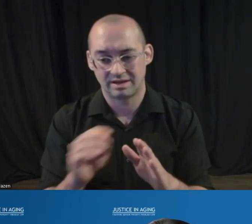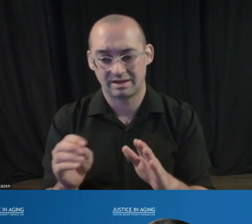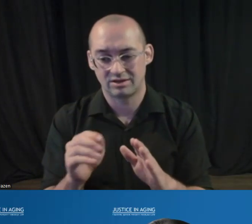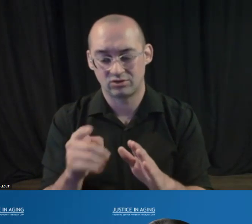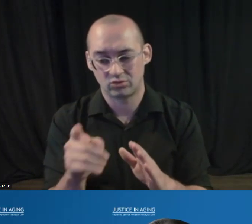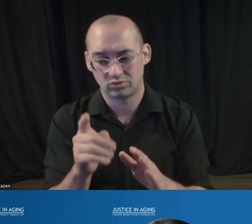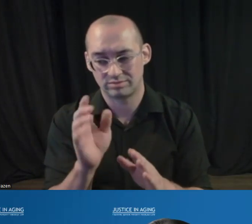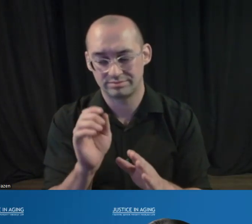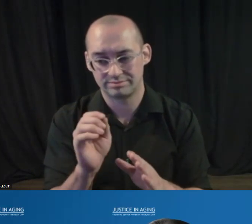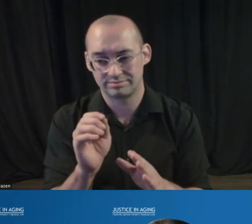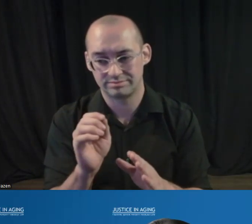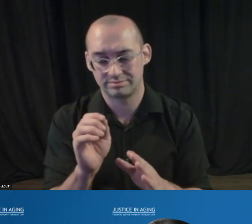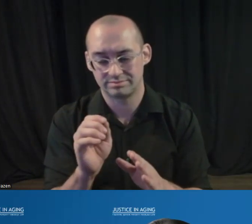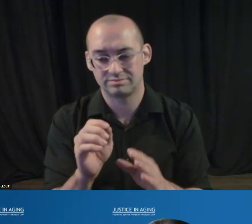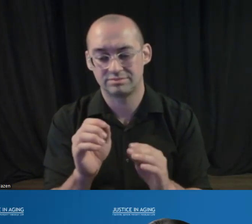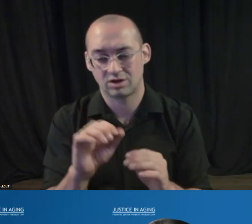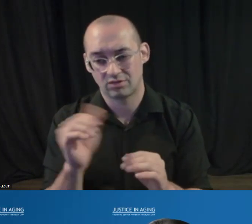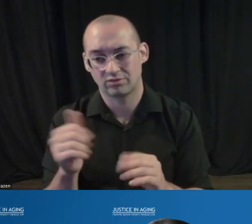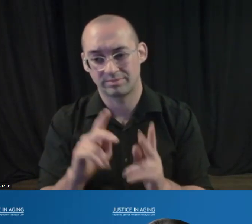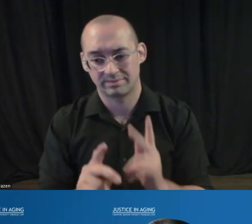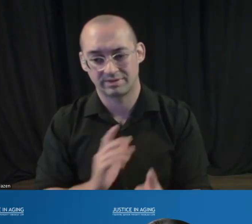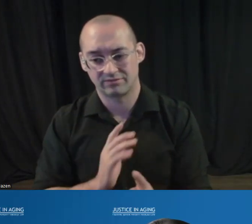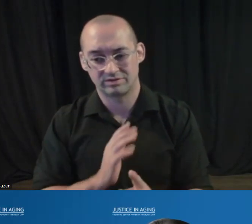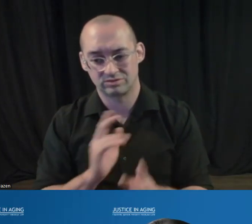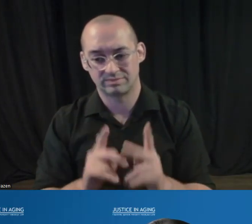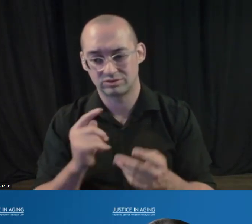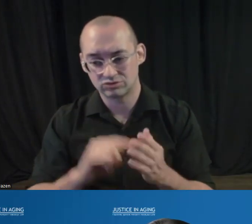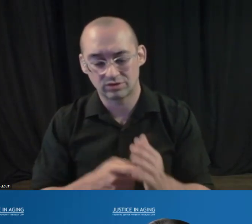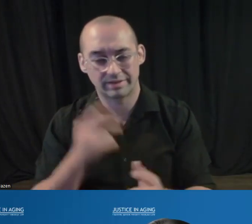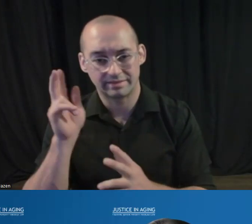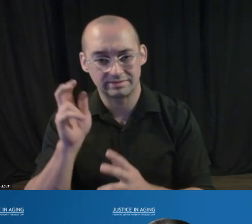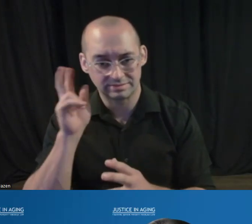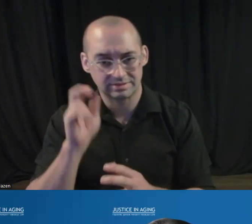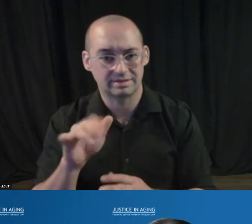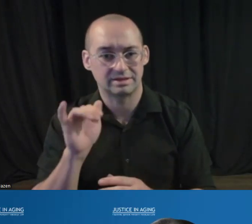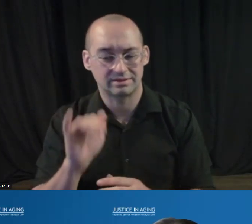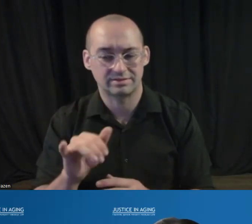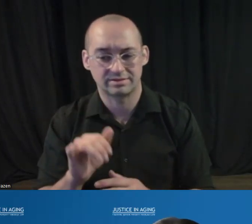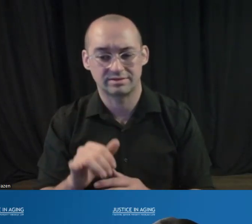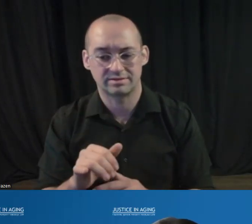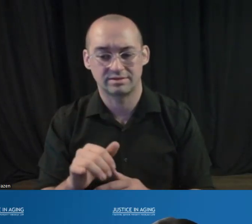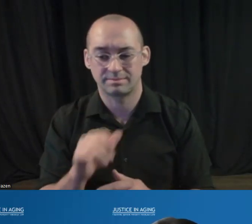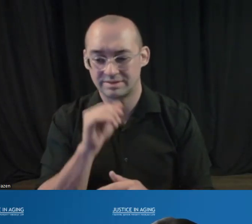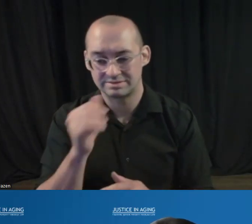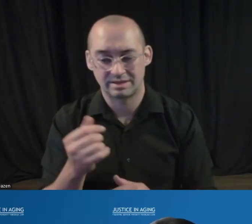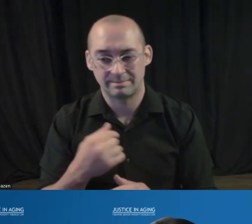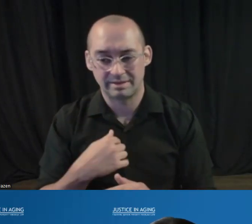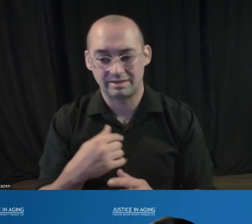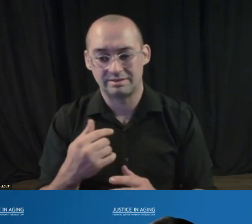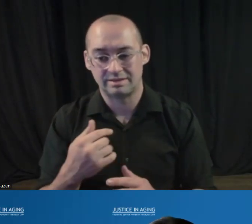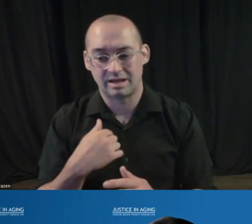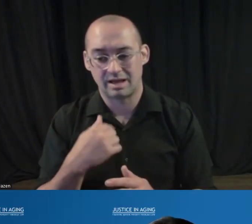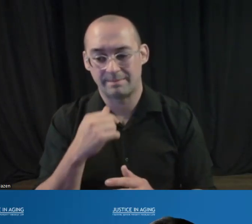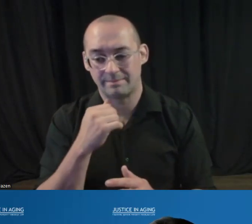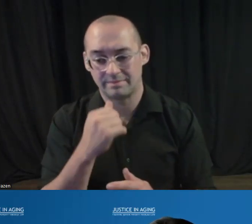as upper officials are starting to listen and hear that. But this is a need that's been unmet